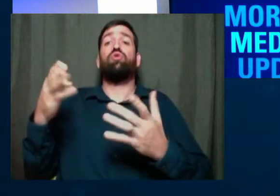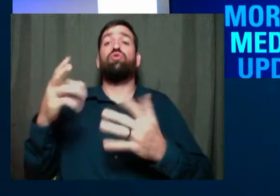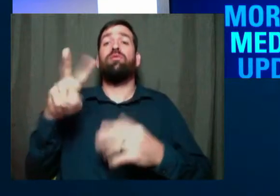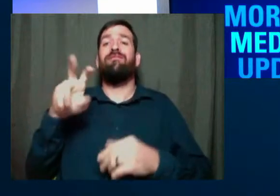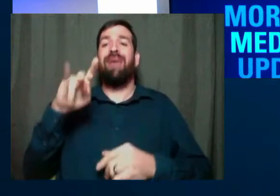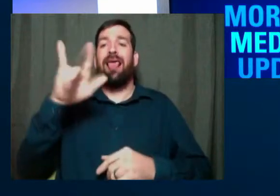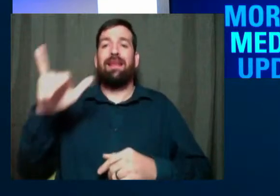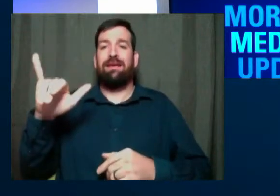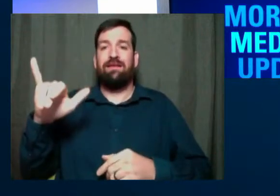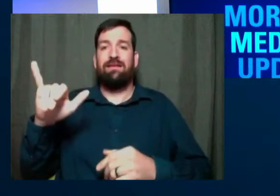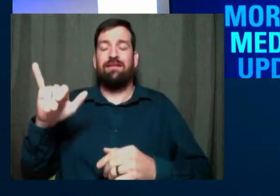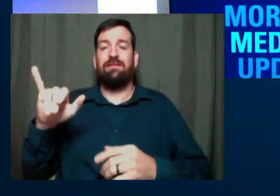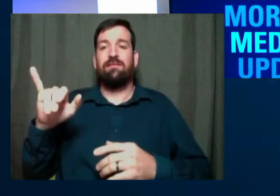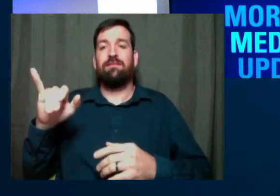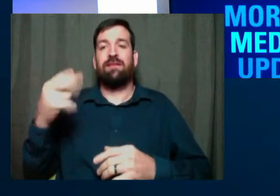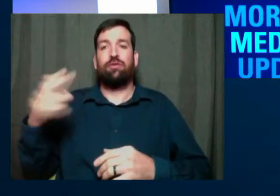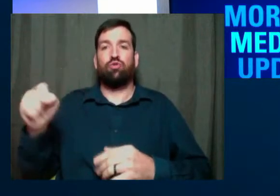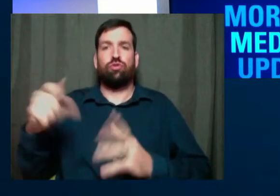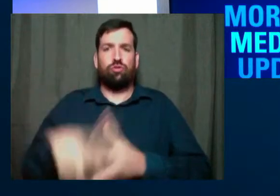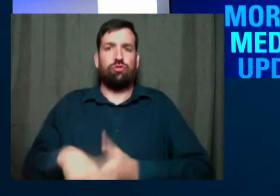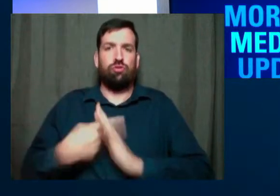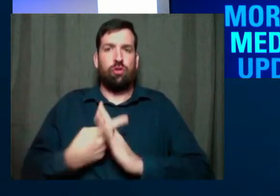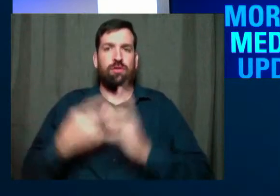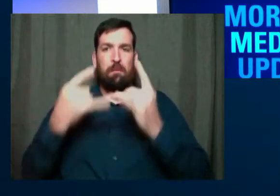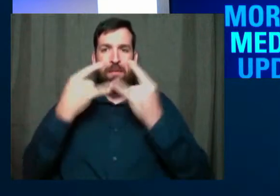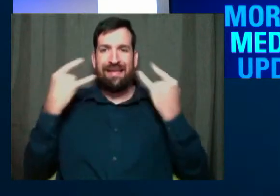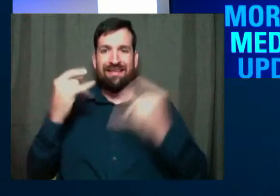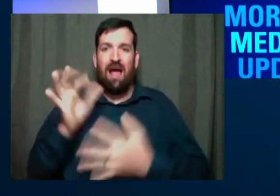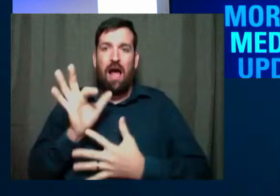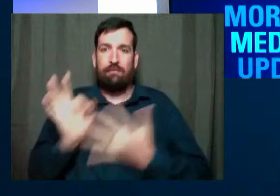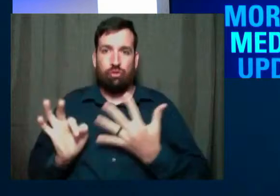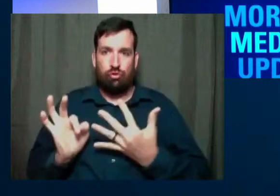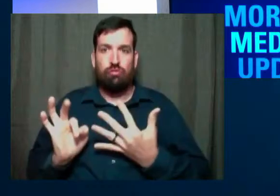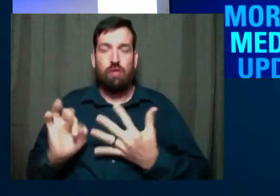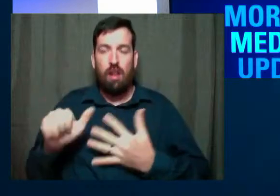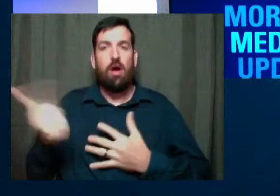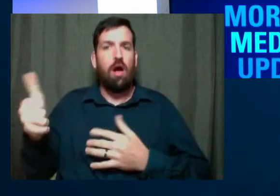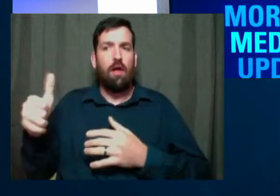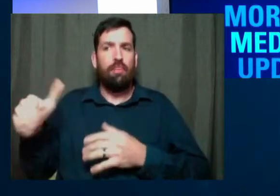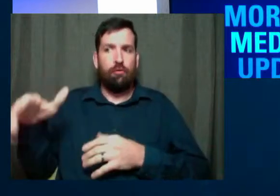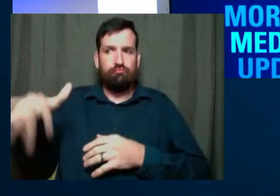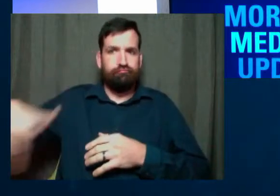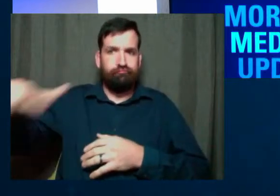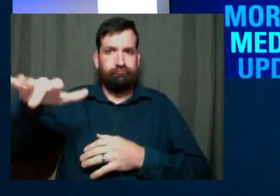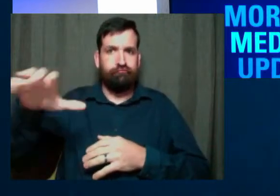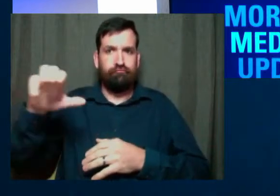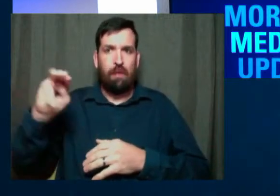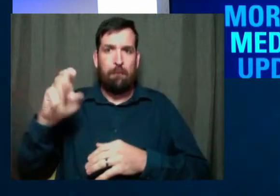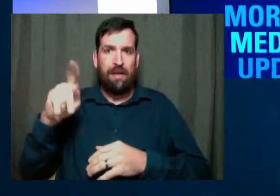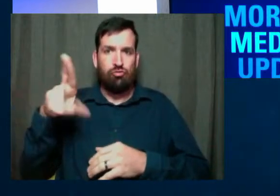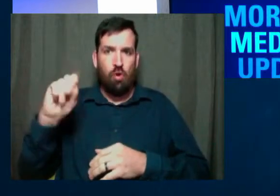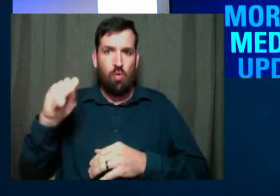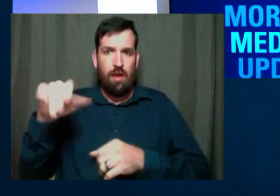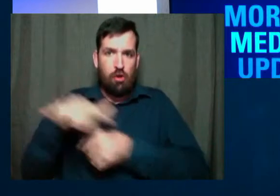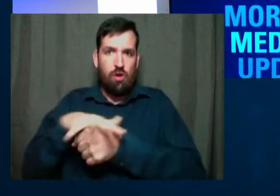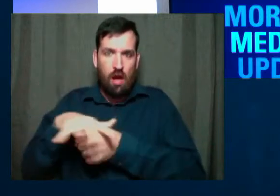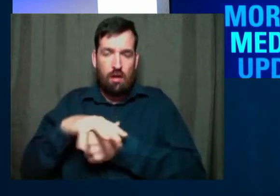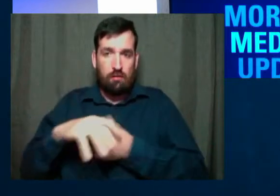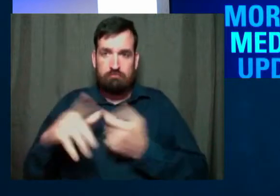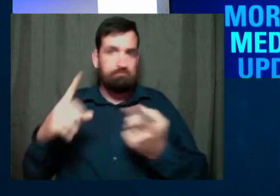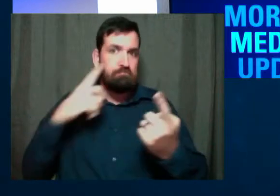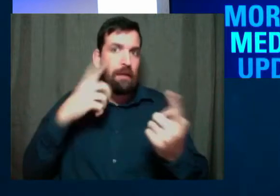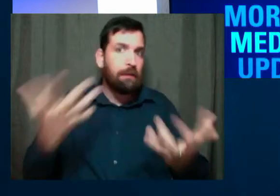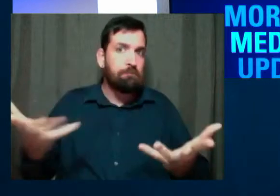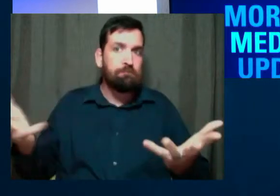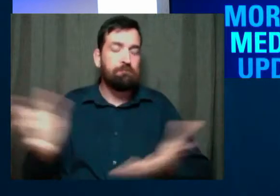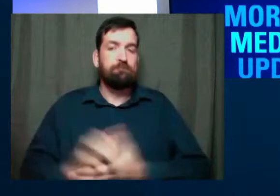today. So others in the metro have had this policy lifted for a while. What are your thoughts on that? Do the numbers look like they